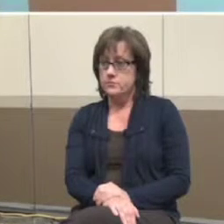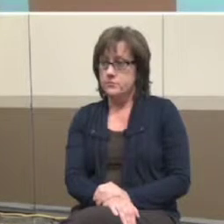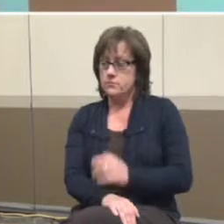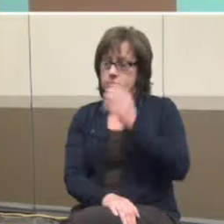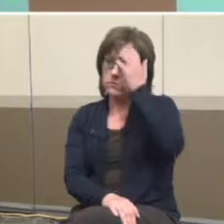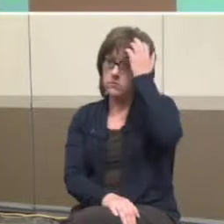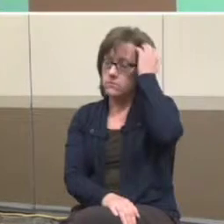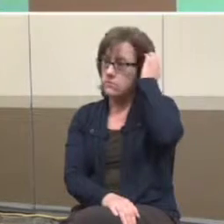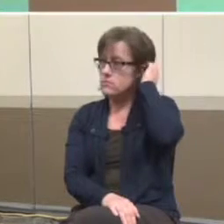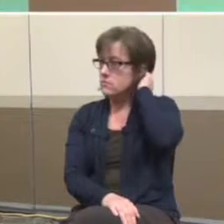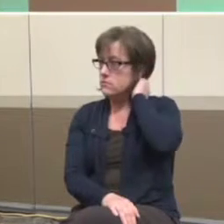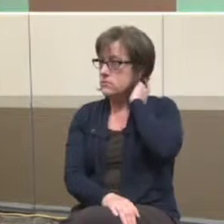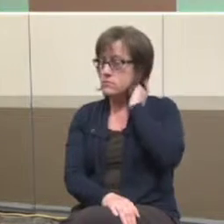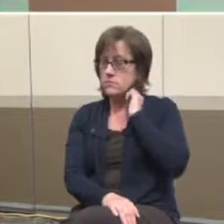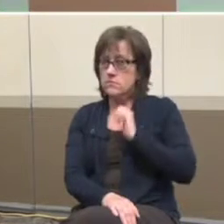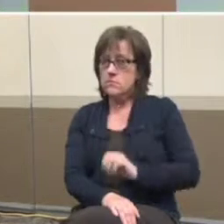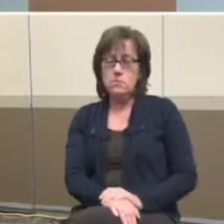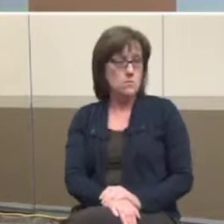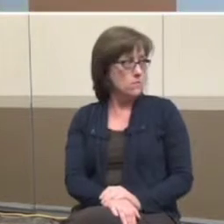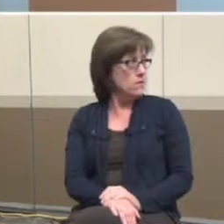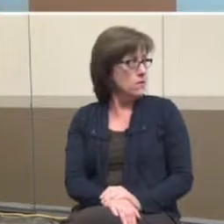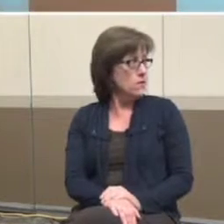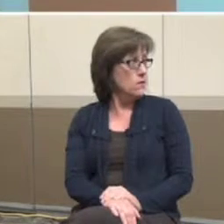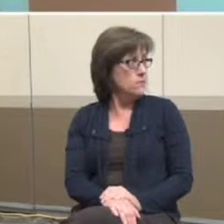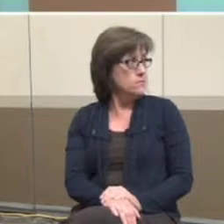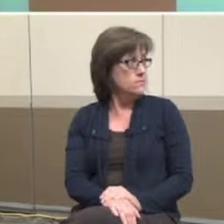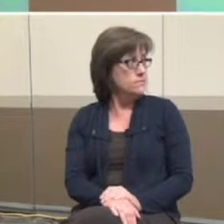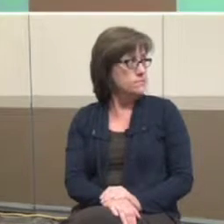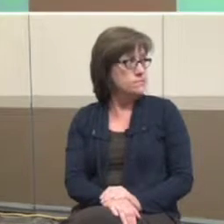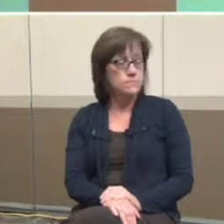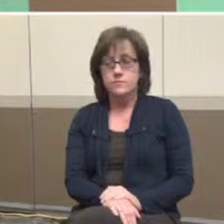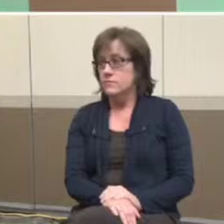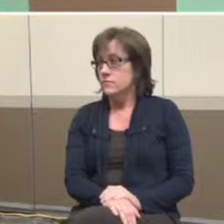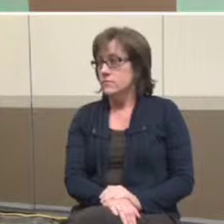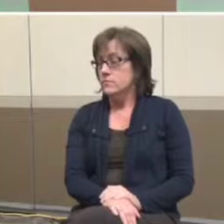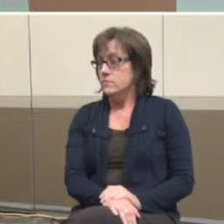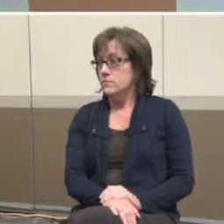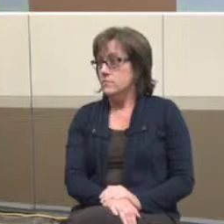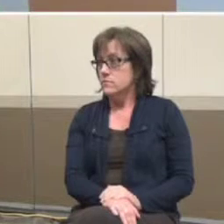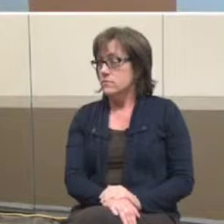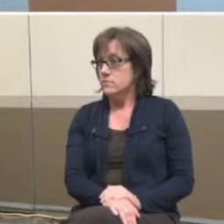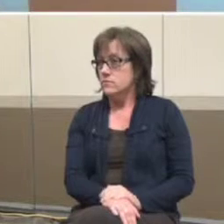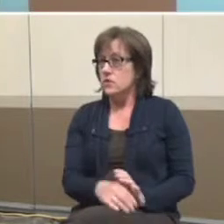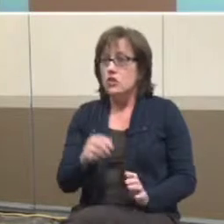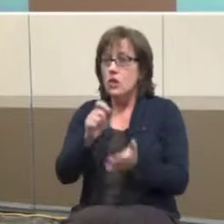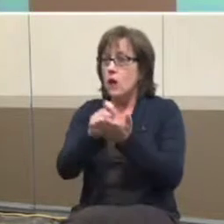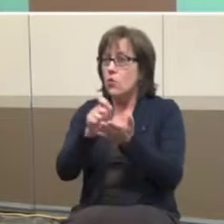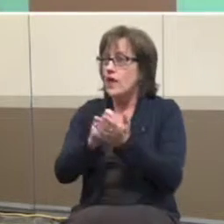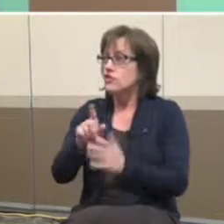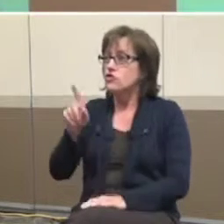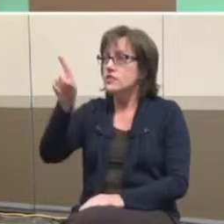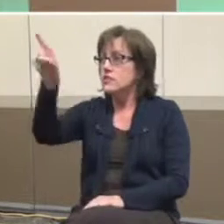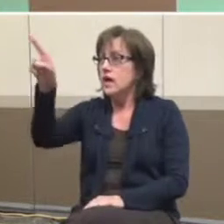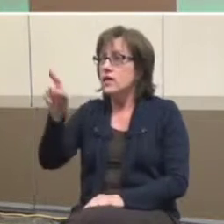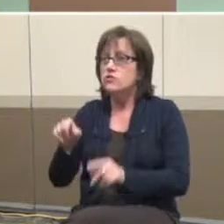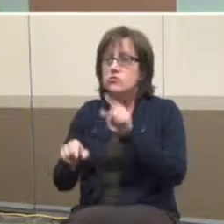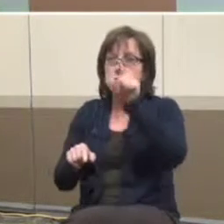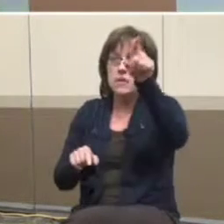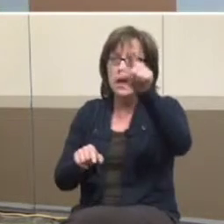Okay? So on you're not writing anything. You're just touching in the air to the right sequence.